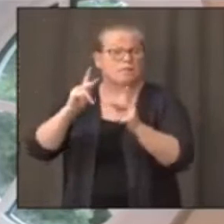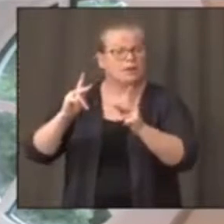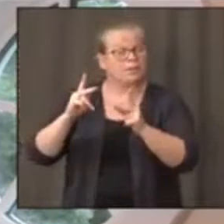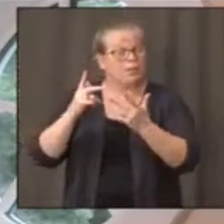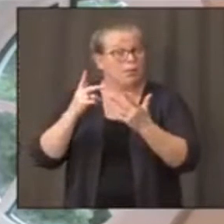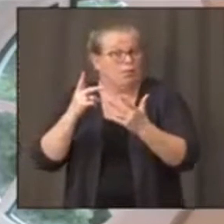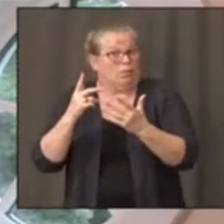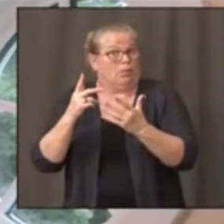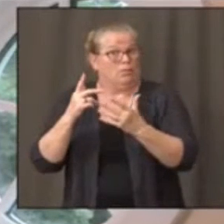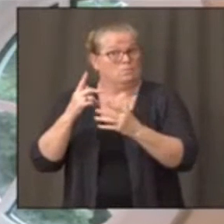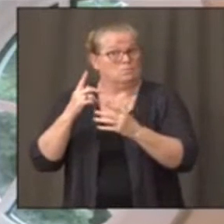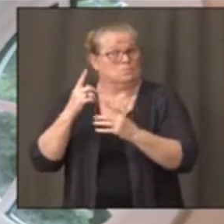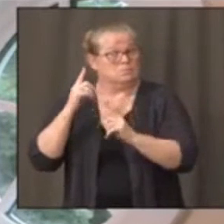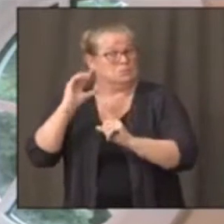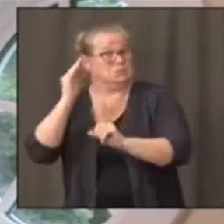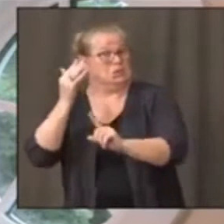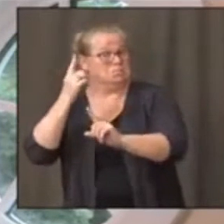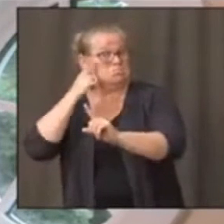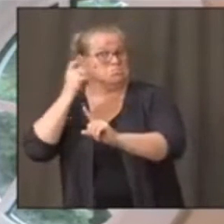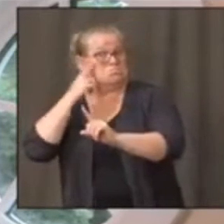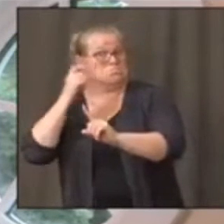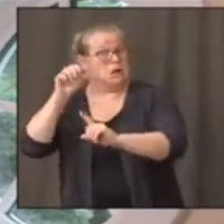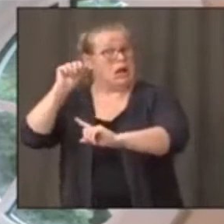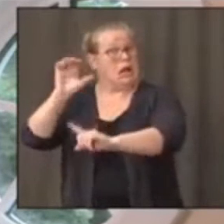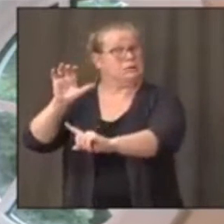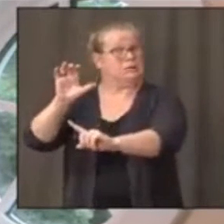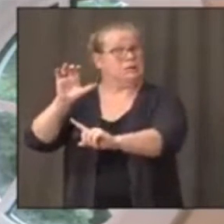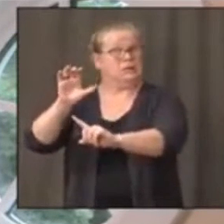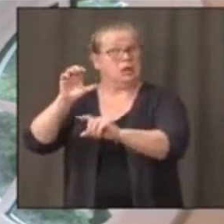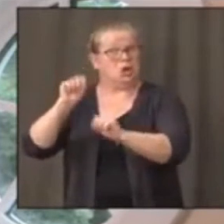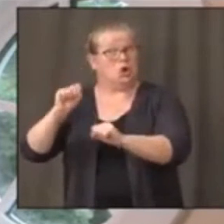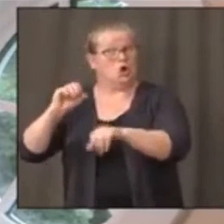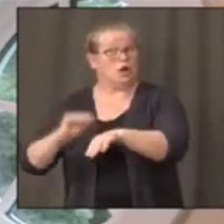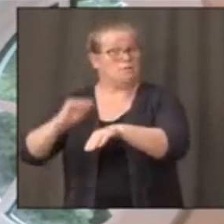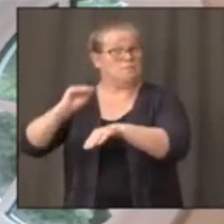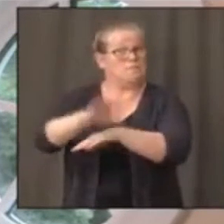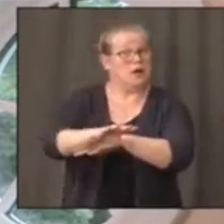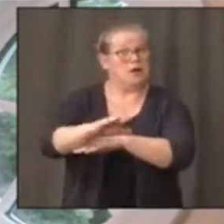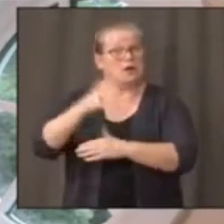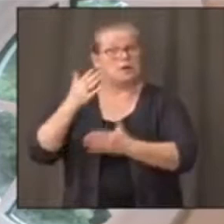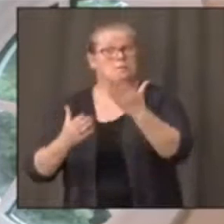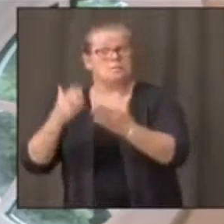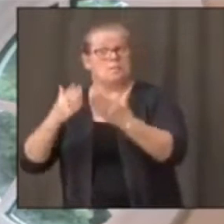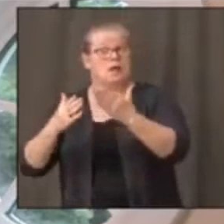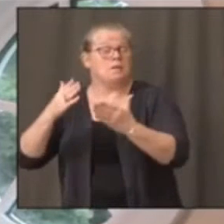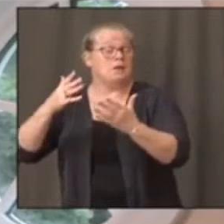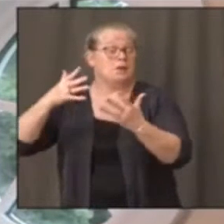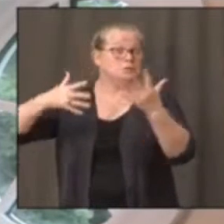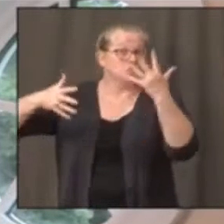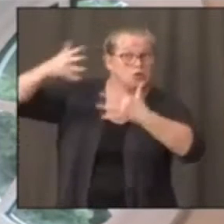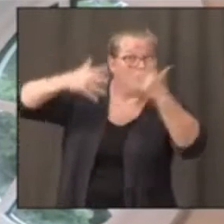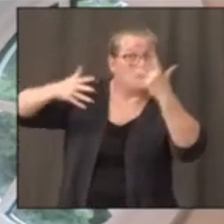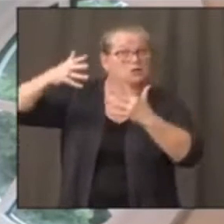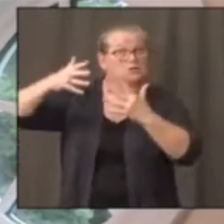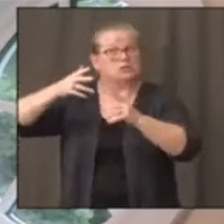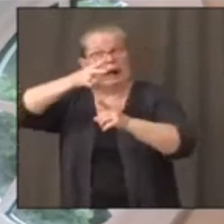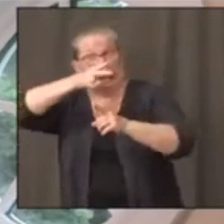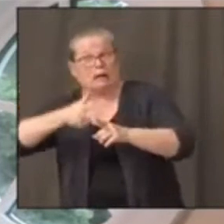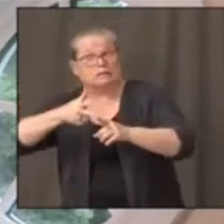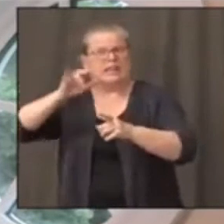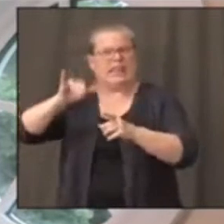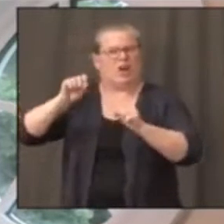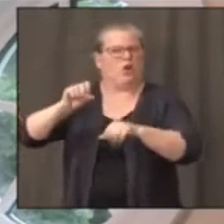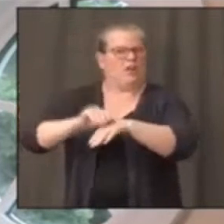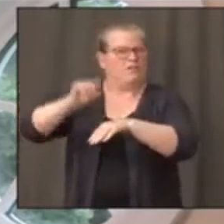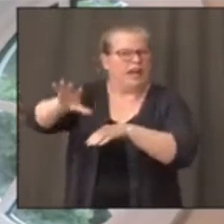with poor circulation can be sort of that optimized setting. That's where you see bars or other settings like that become the focus of